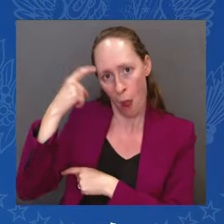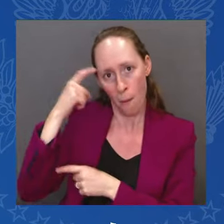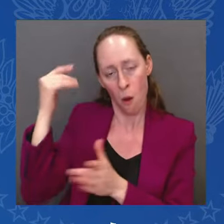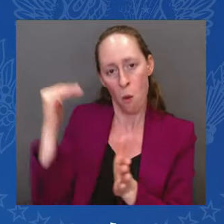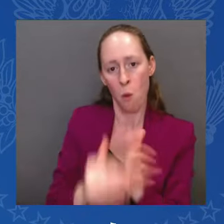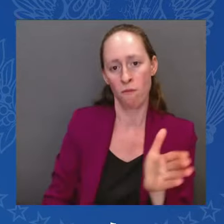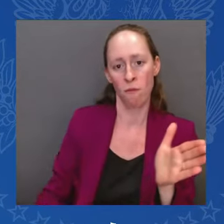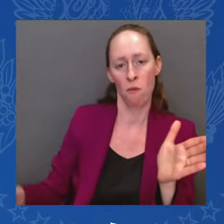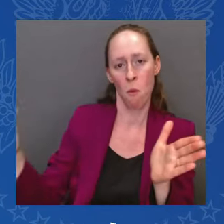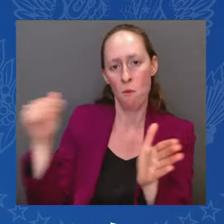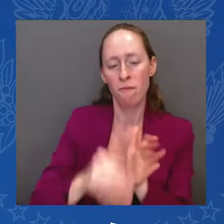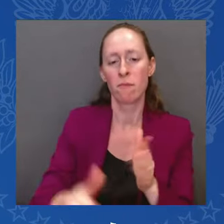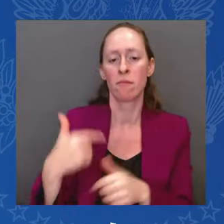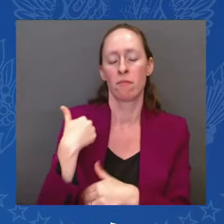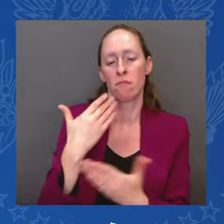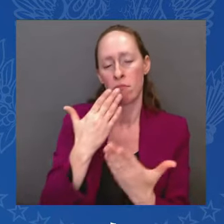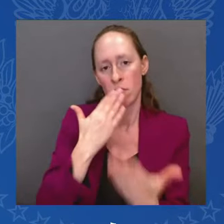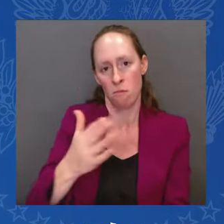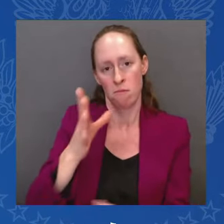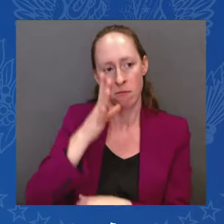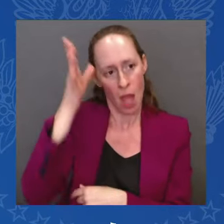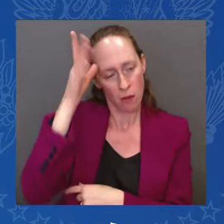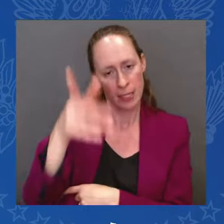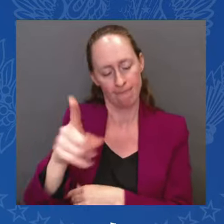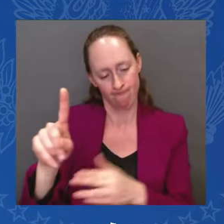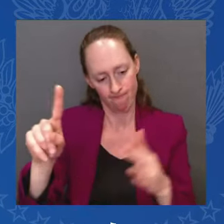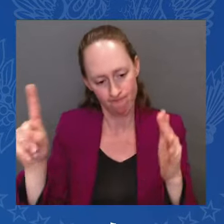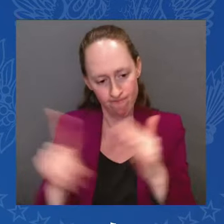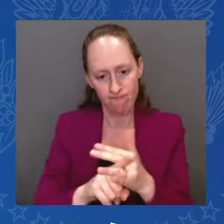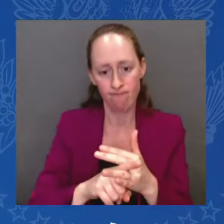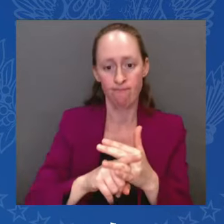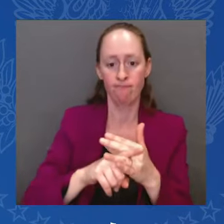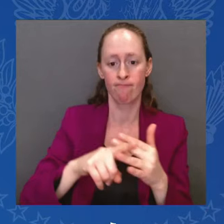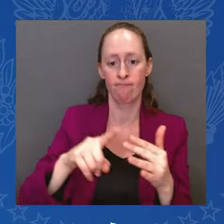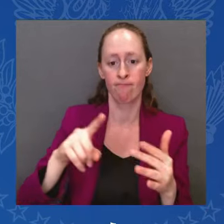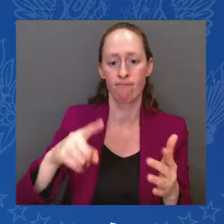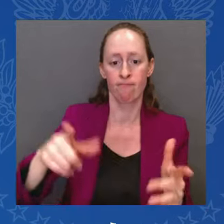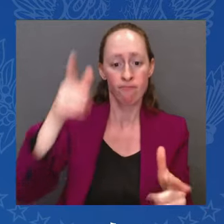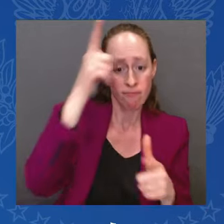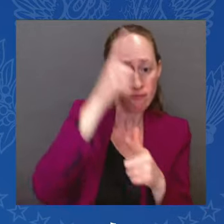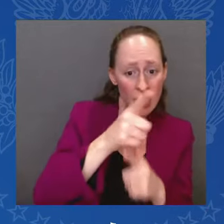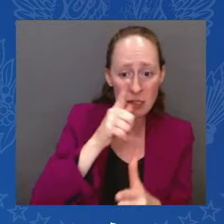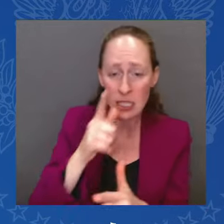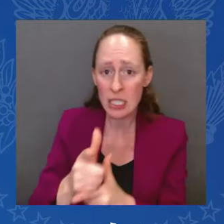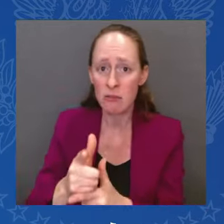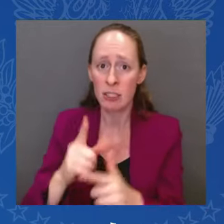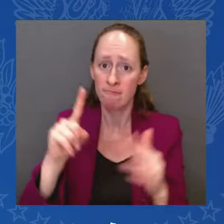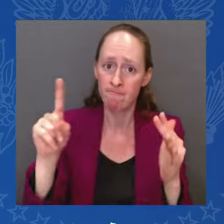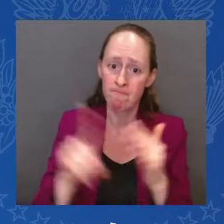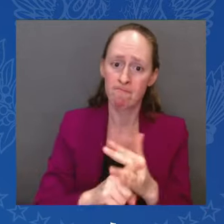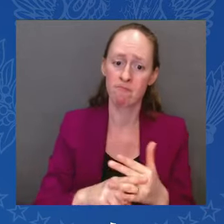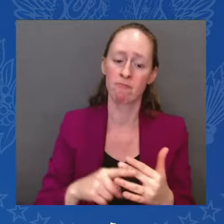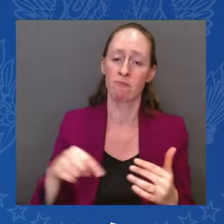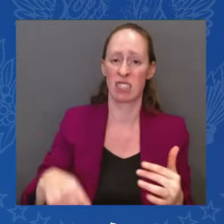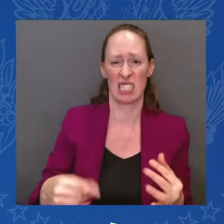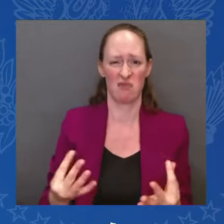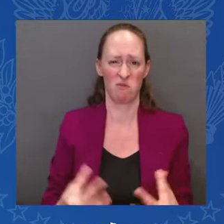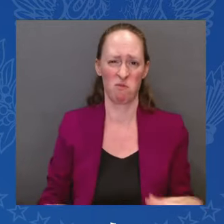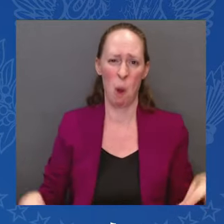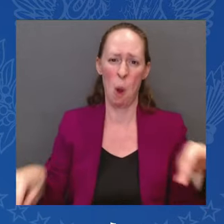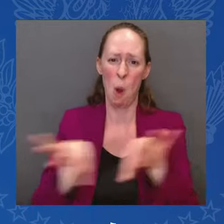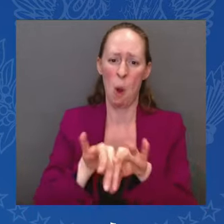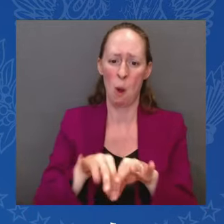here, brothers, sisters, for being here. It matters. You have absolute courage. You found purpose in your